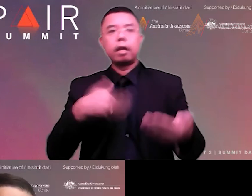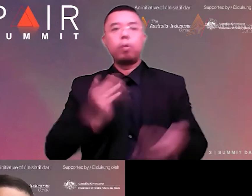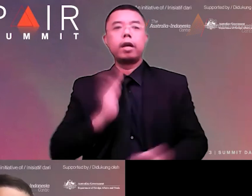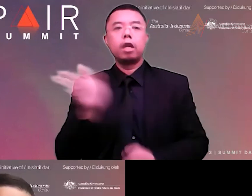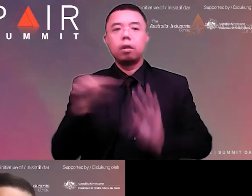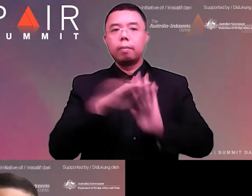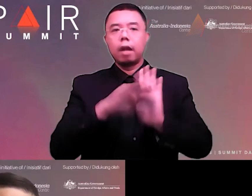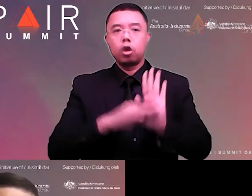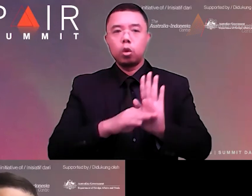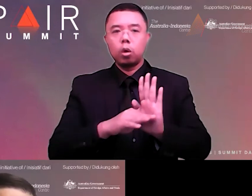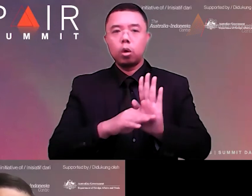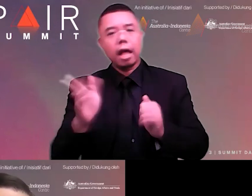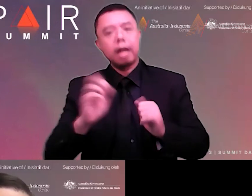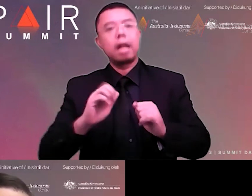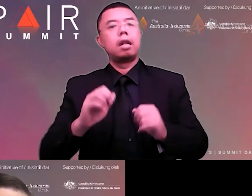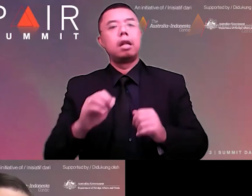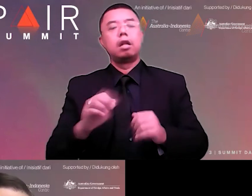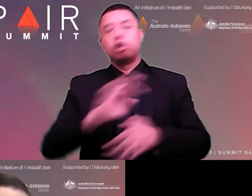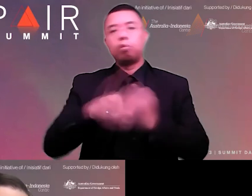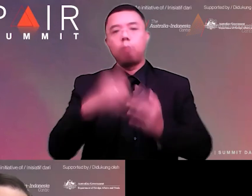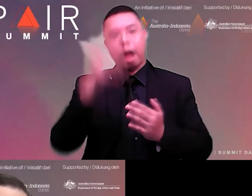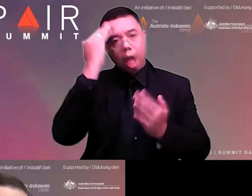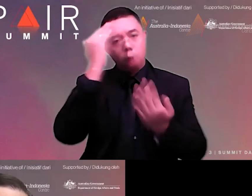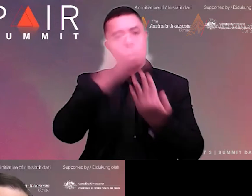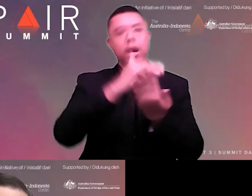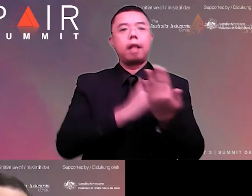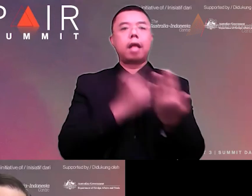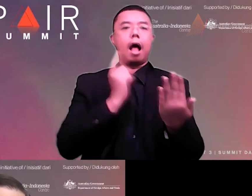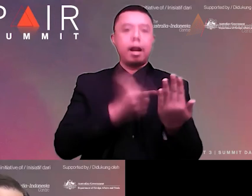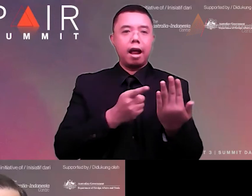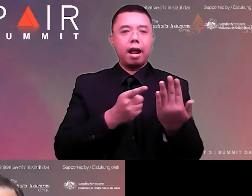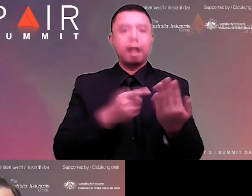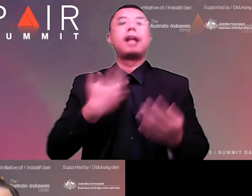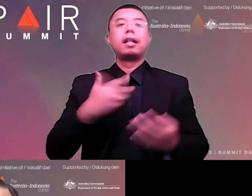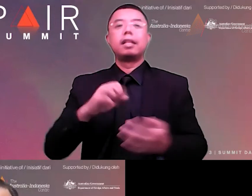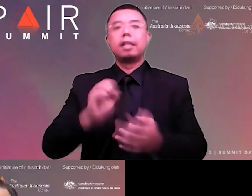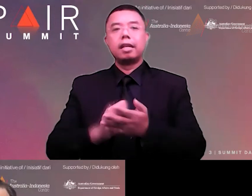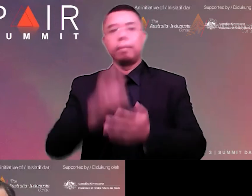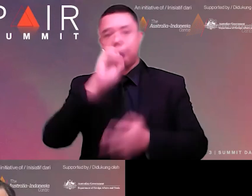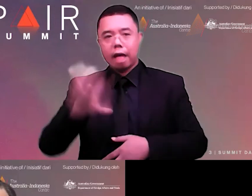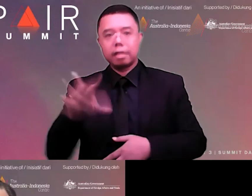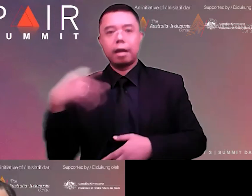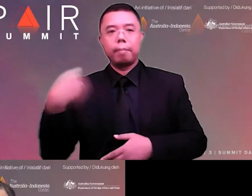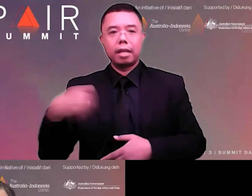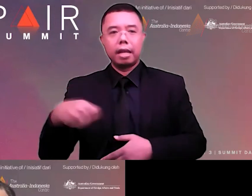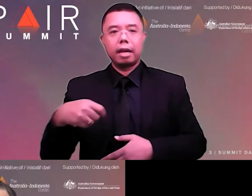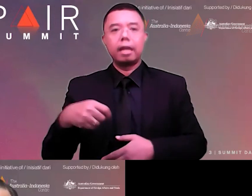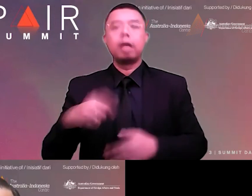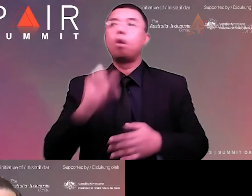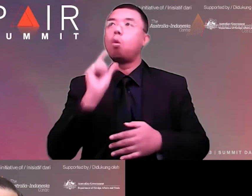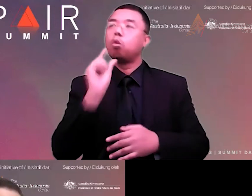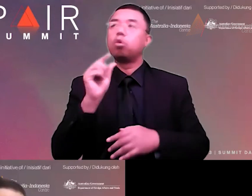then result in a response by the minister or whatever the following day to look into the developments in a